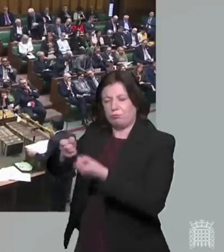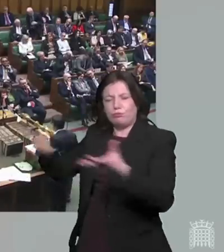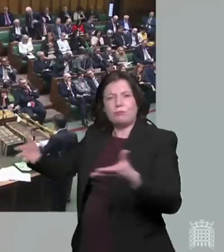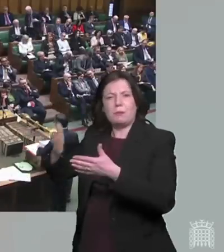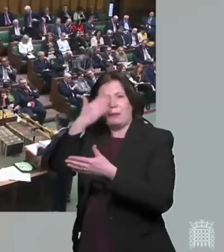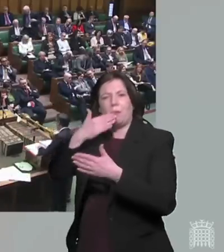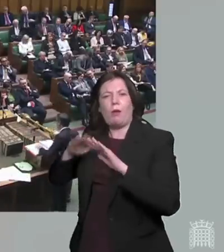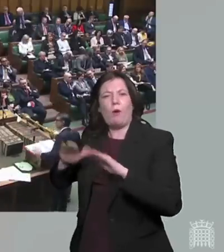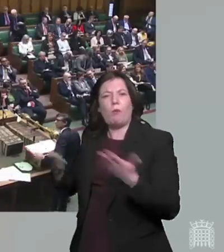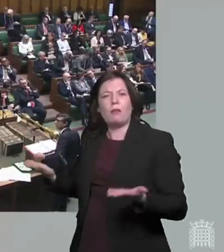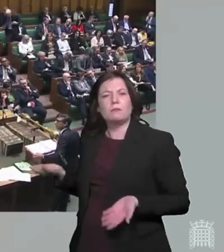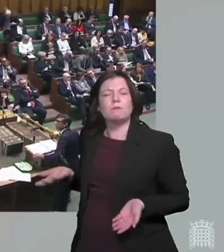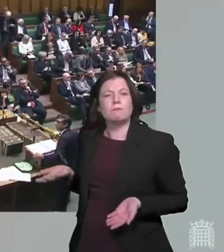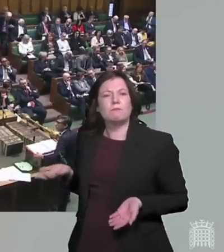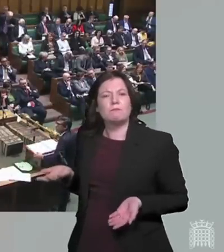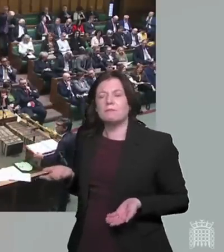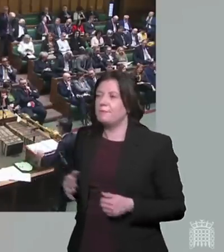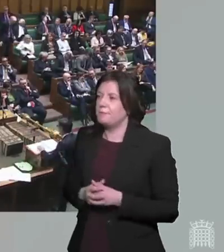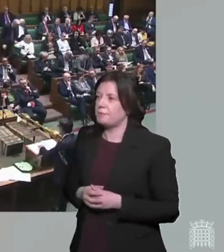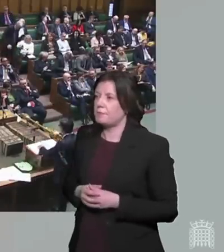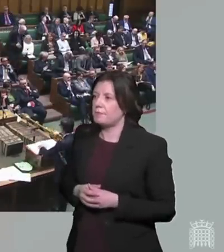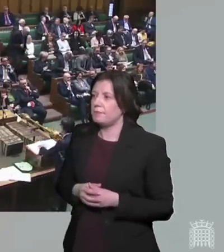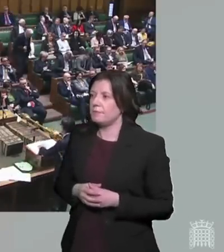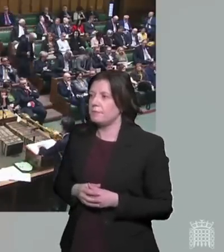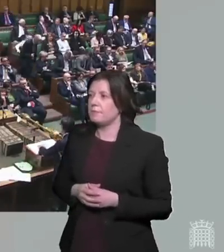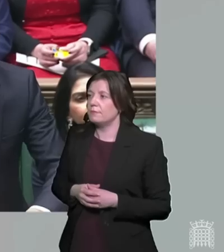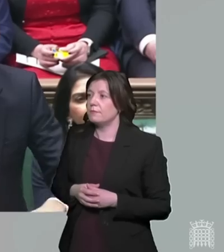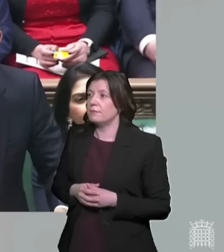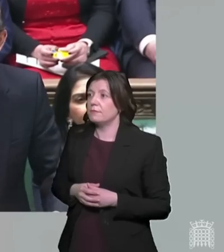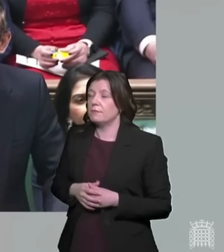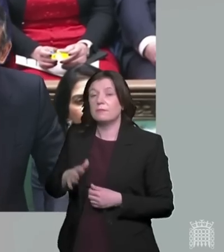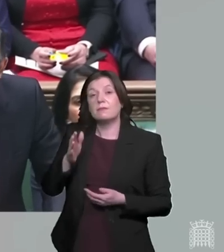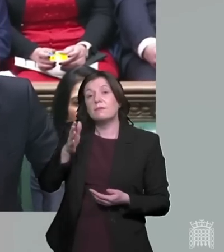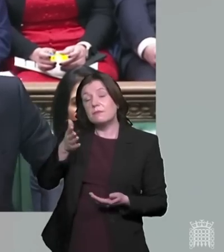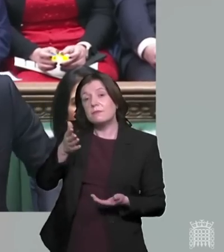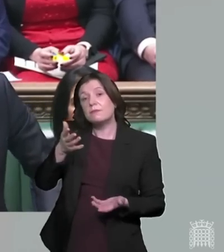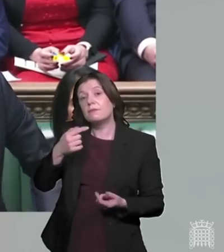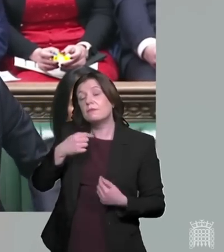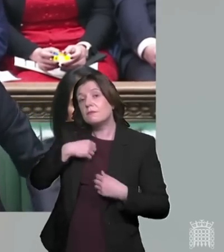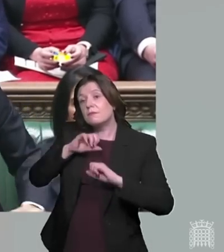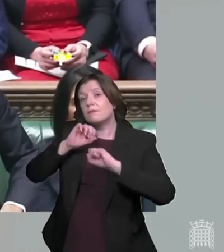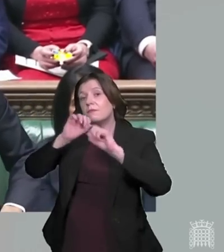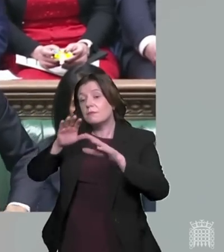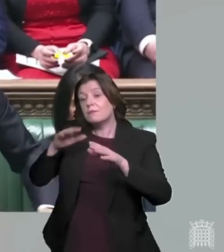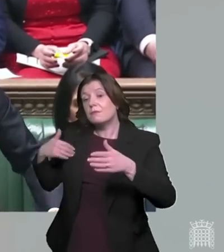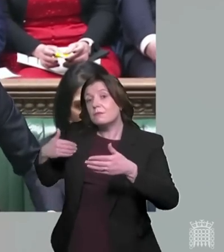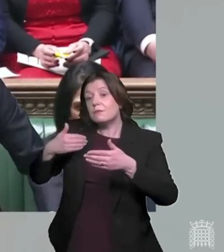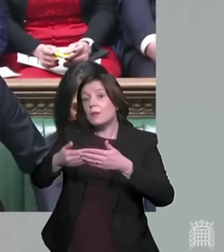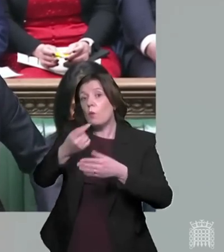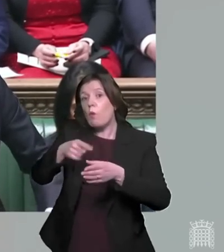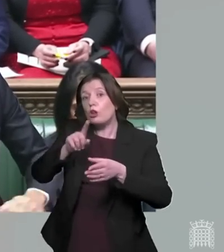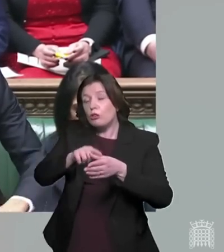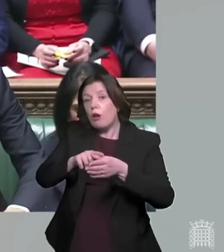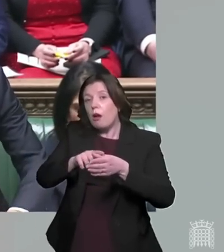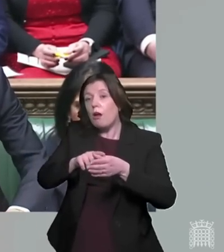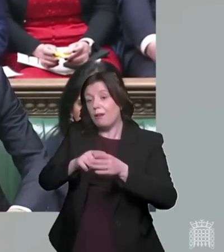Well, Mr. Speaker, rough sleeping levels are actually 35% lower in this past year compared to